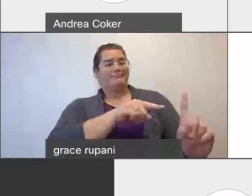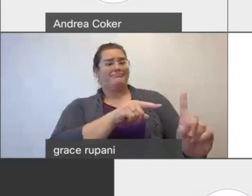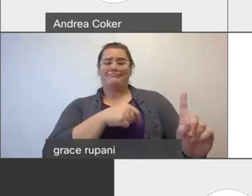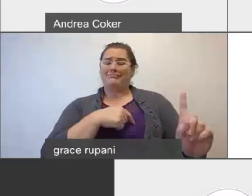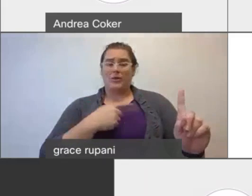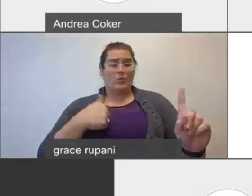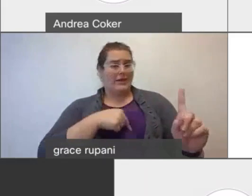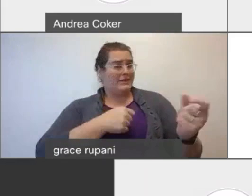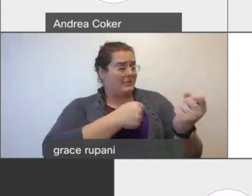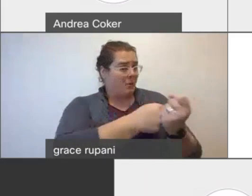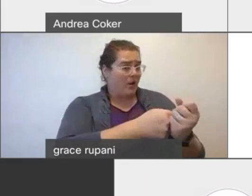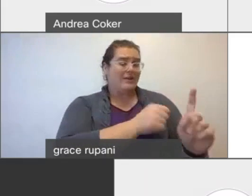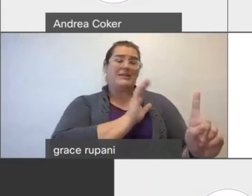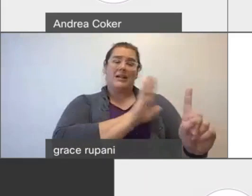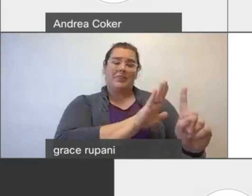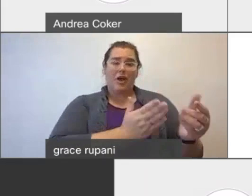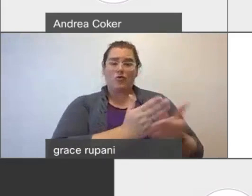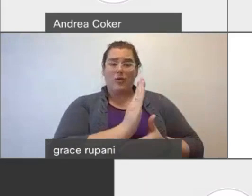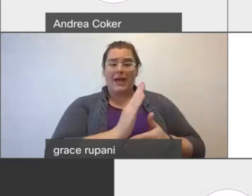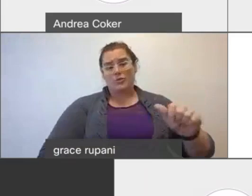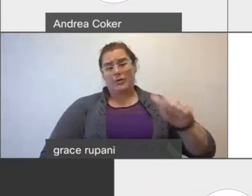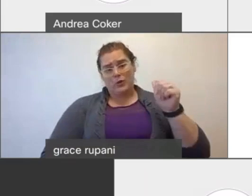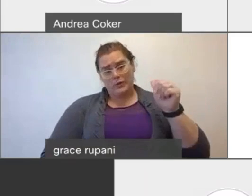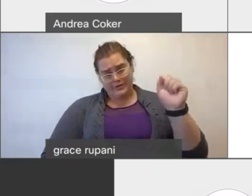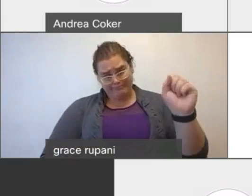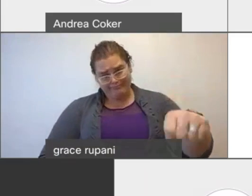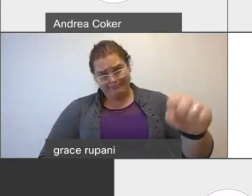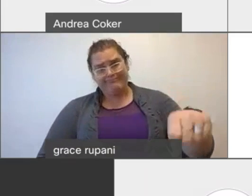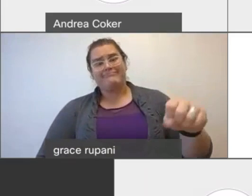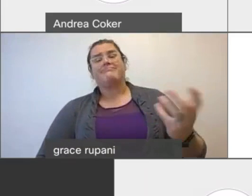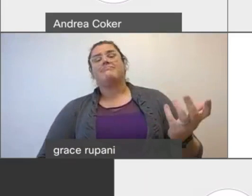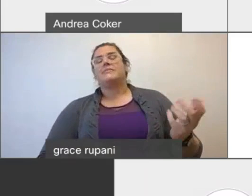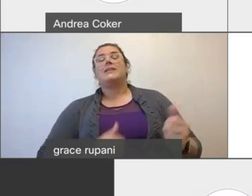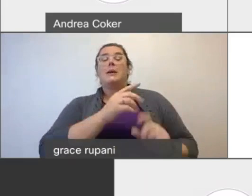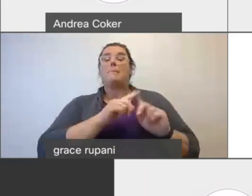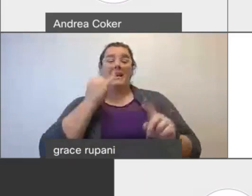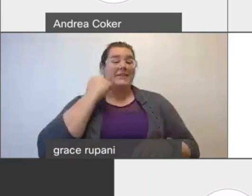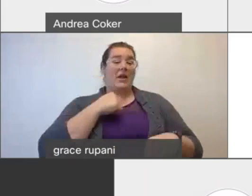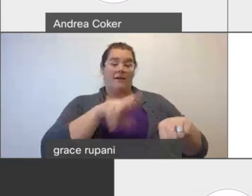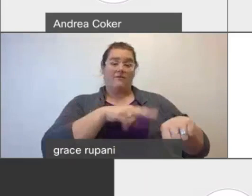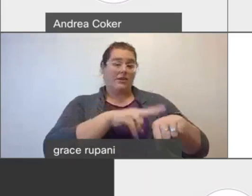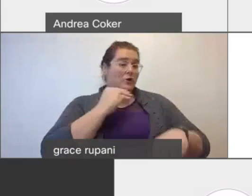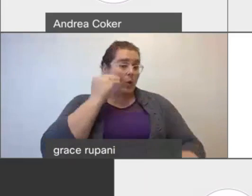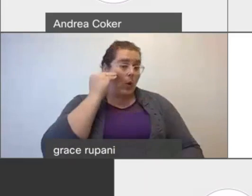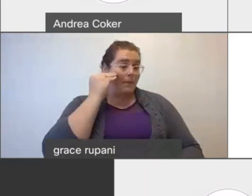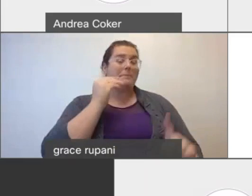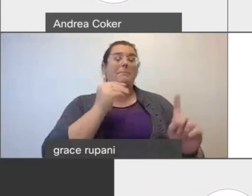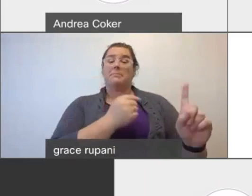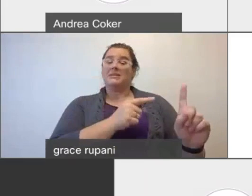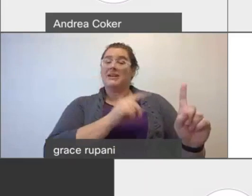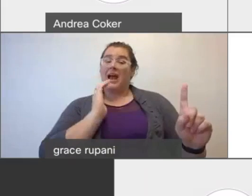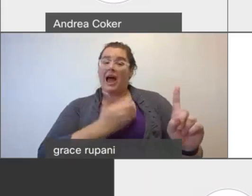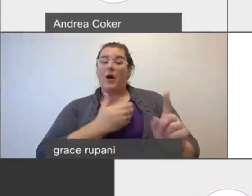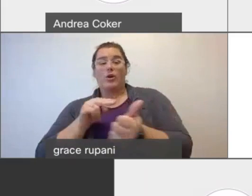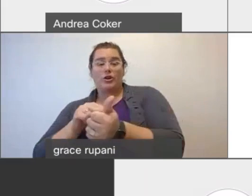have folks, particularly in natural homes, our nurse consultants are checking in each month,